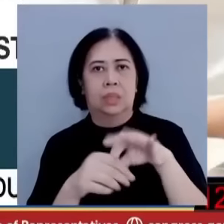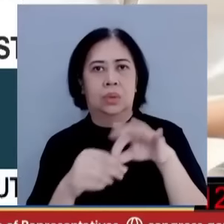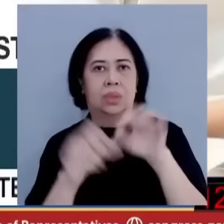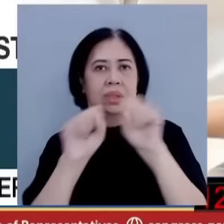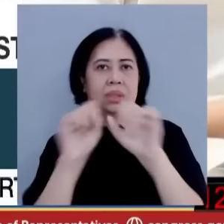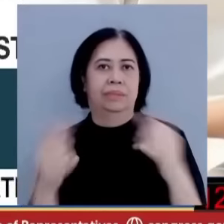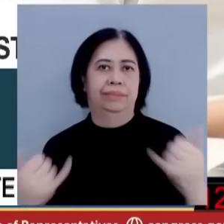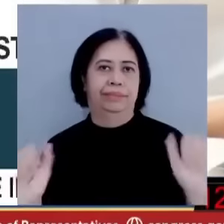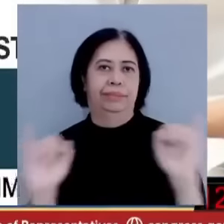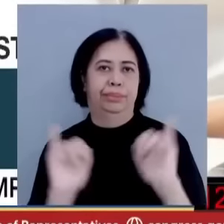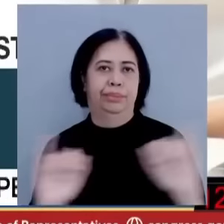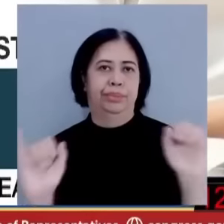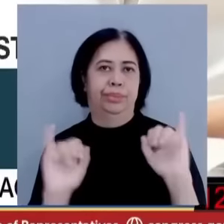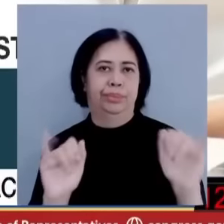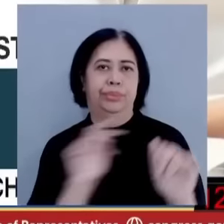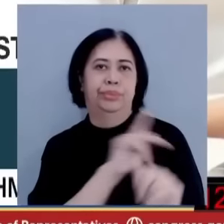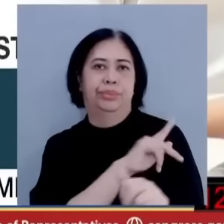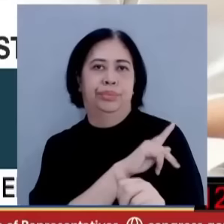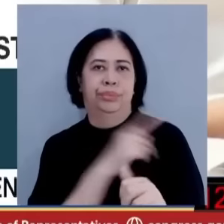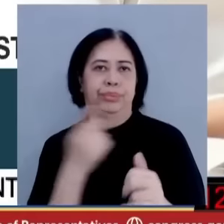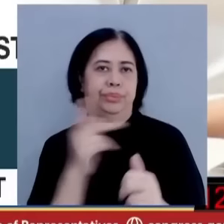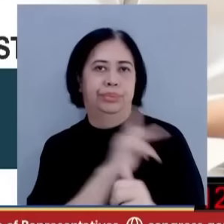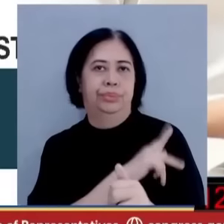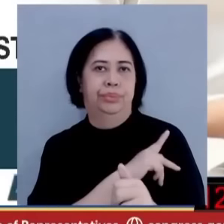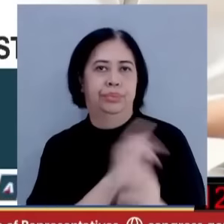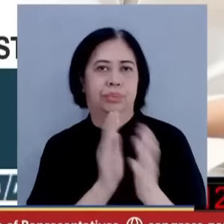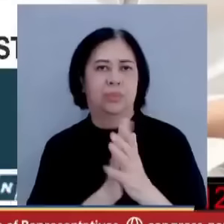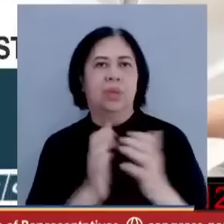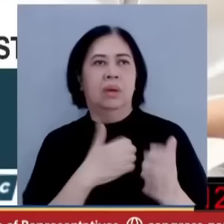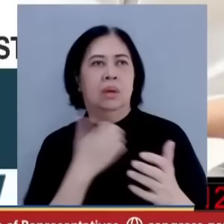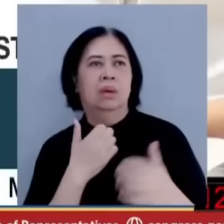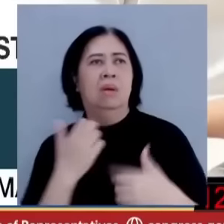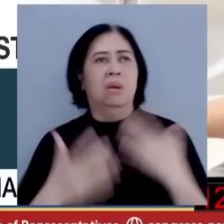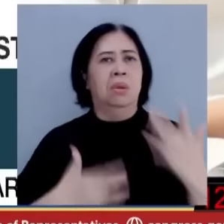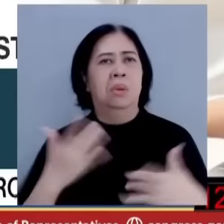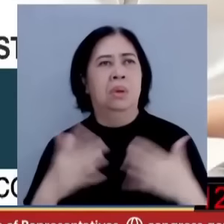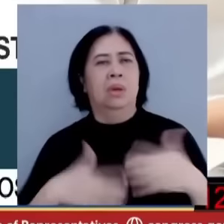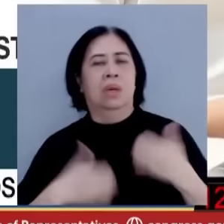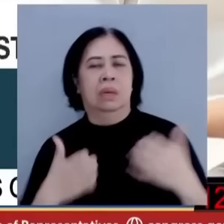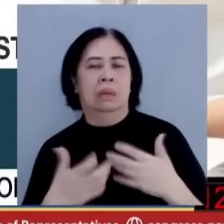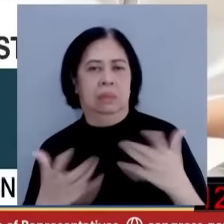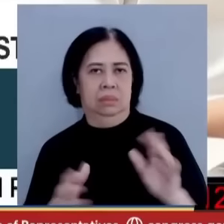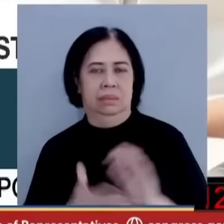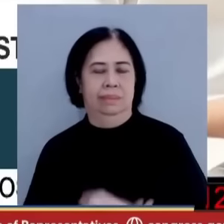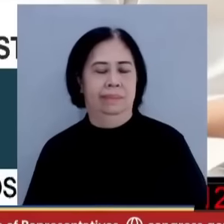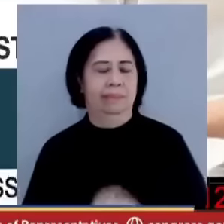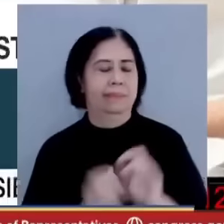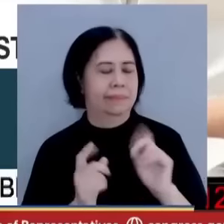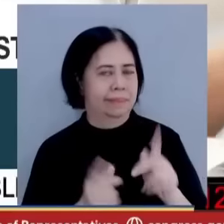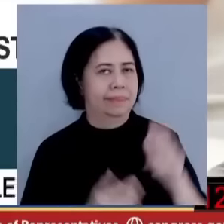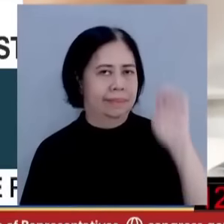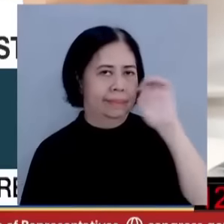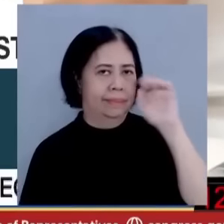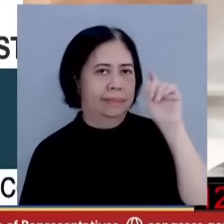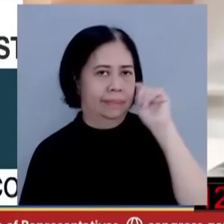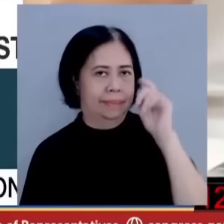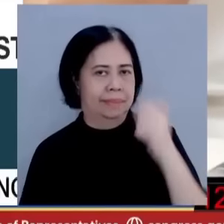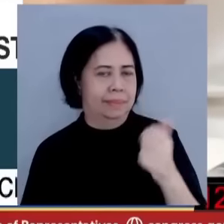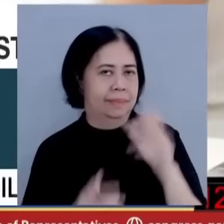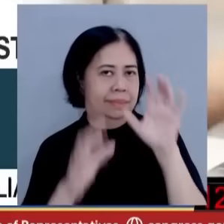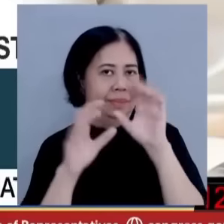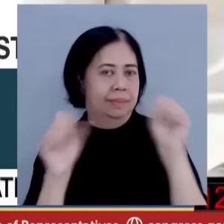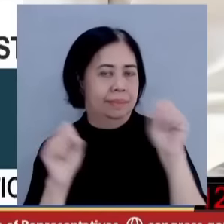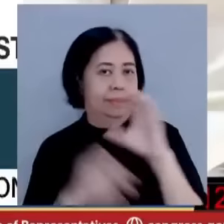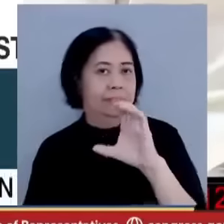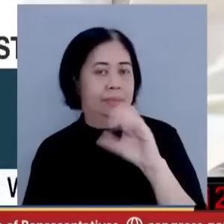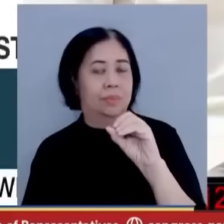tayo, personalan at appeal to emotion palagi. All right, we're going to have to leave it at that. Professor Edmund Tayo there, who is the president and